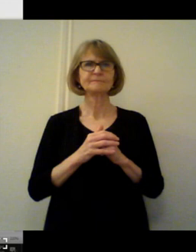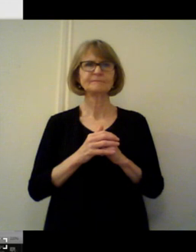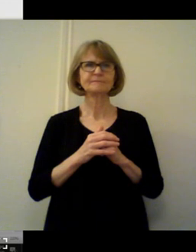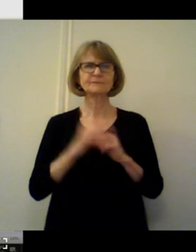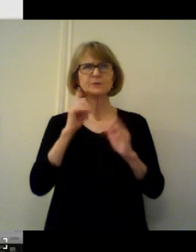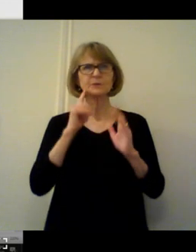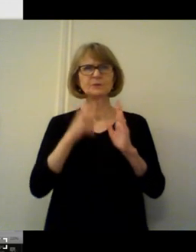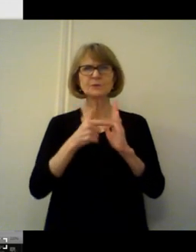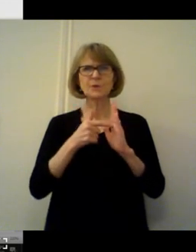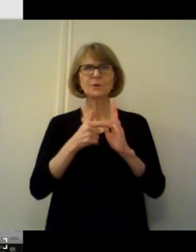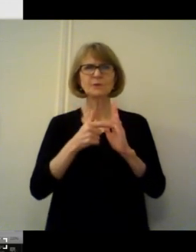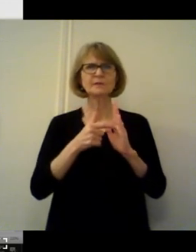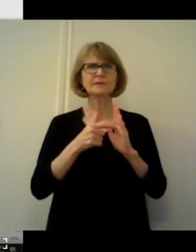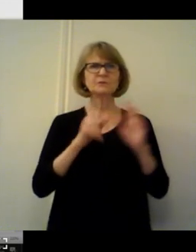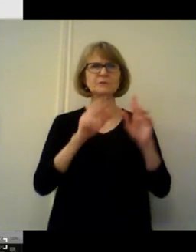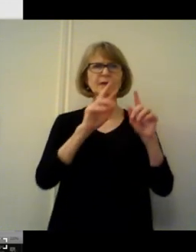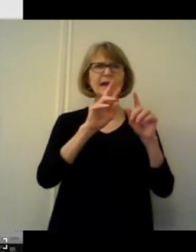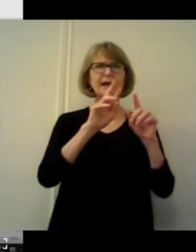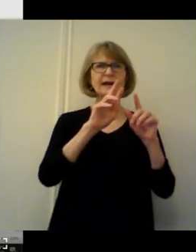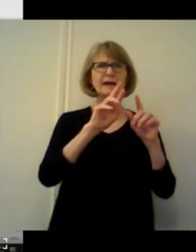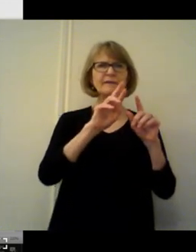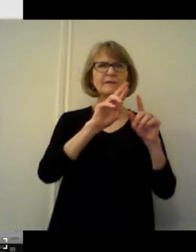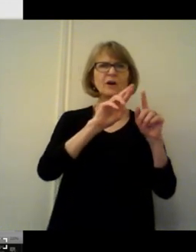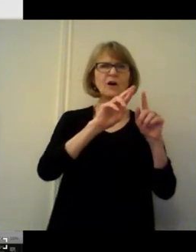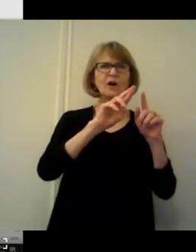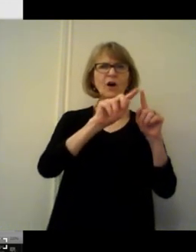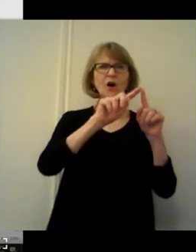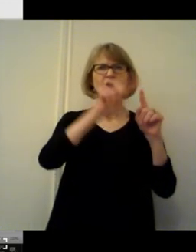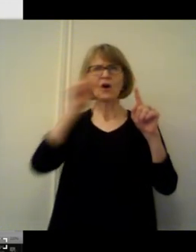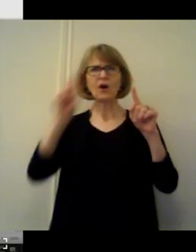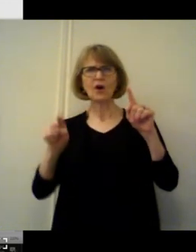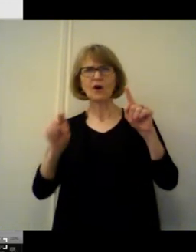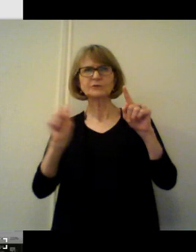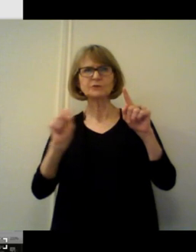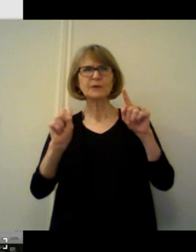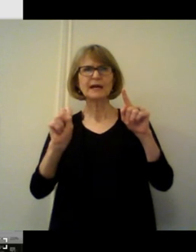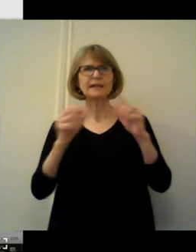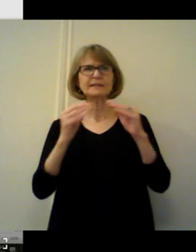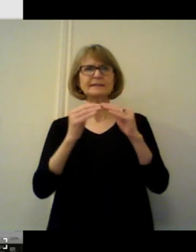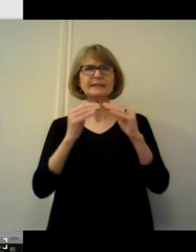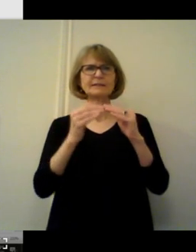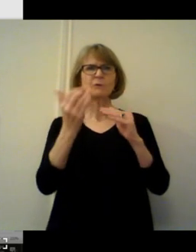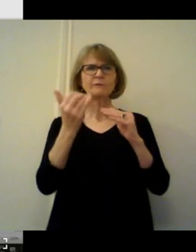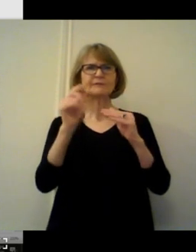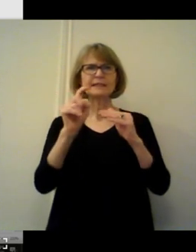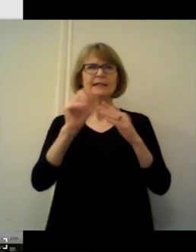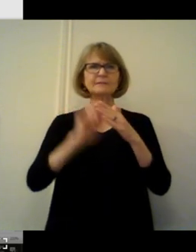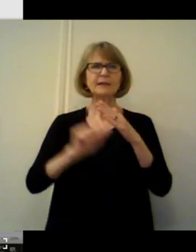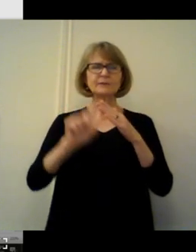from R to S is going to be the 15x minus the 26. And